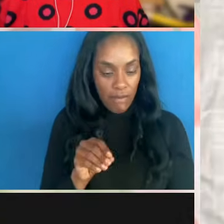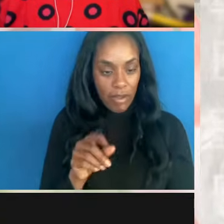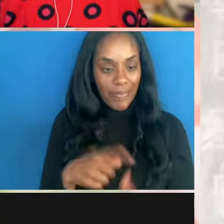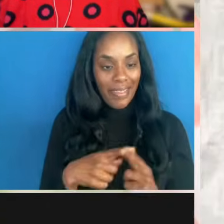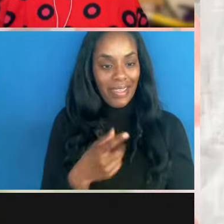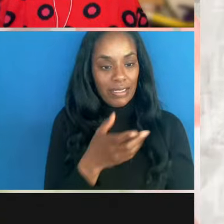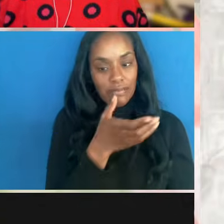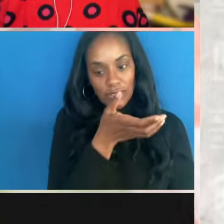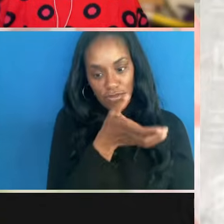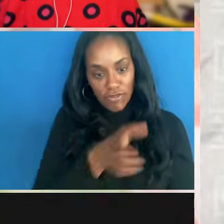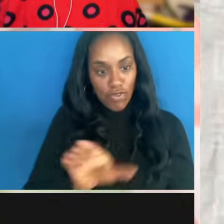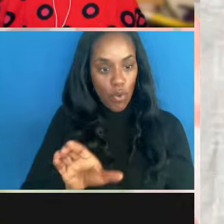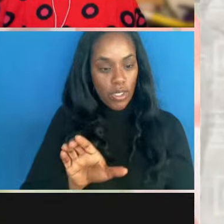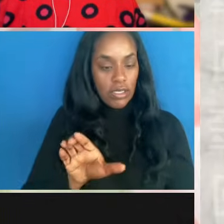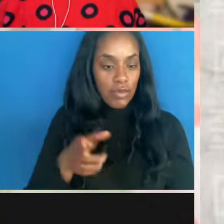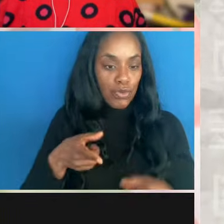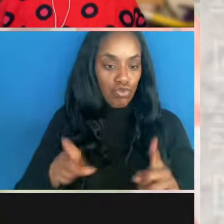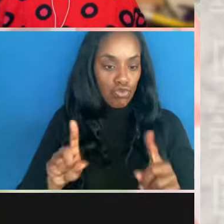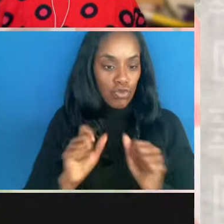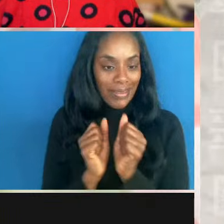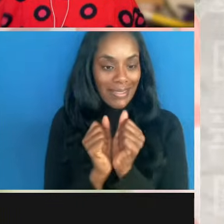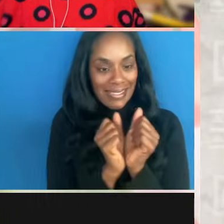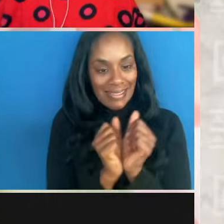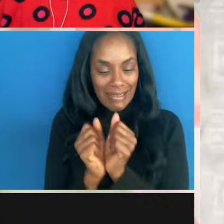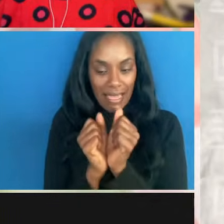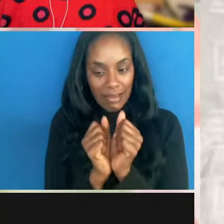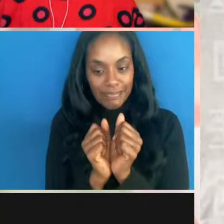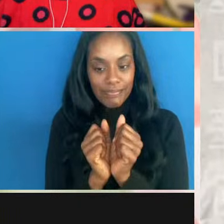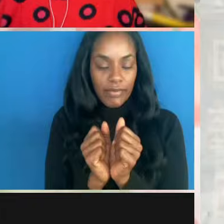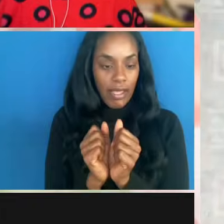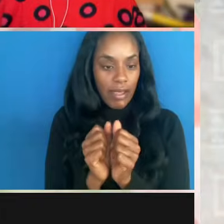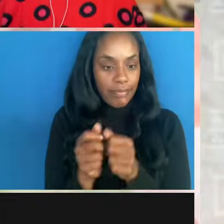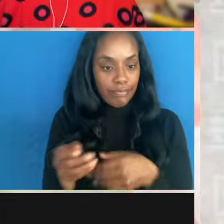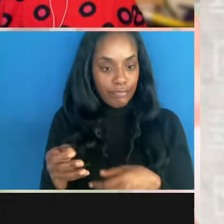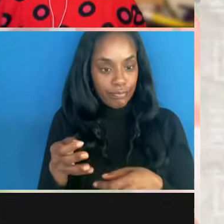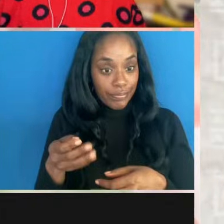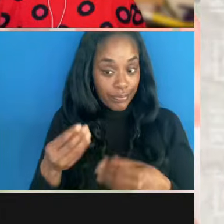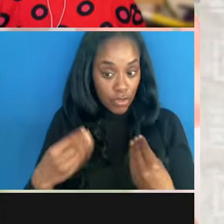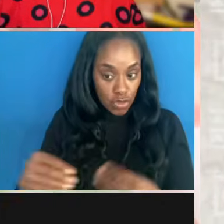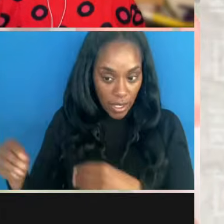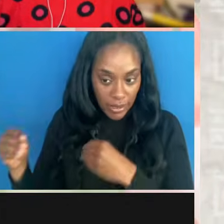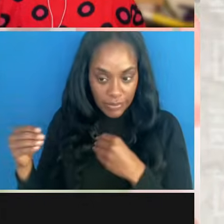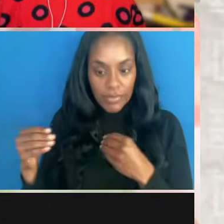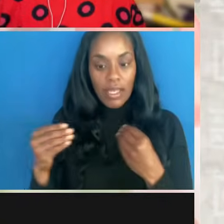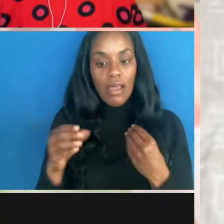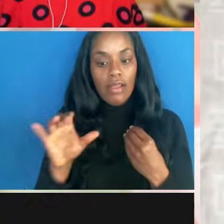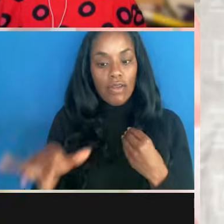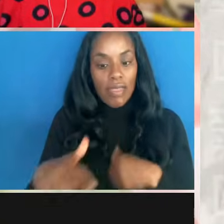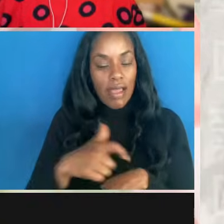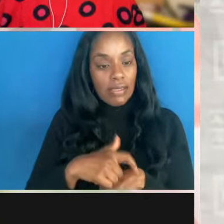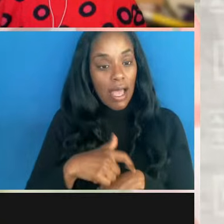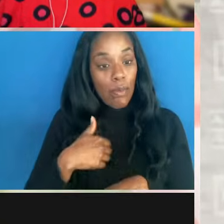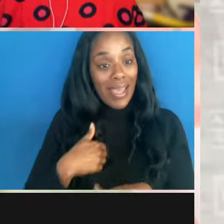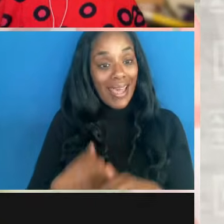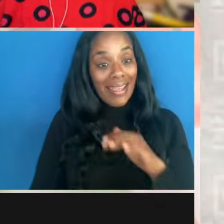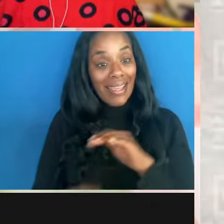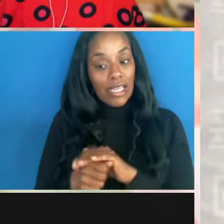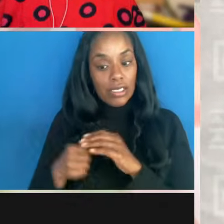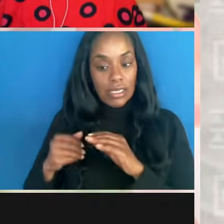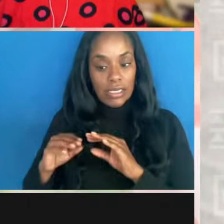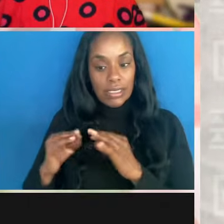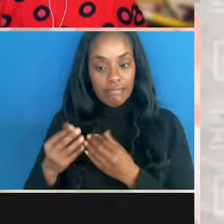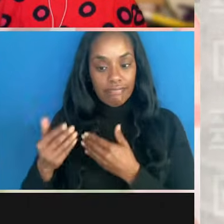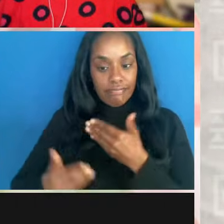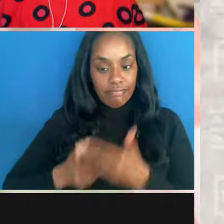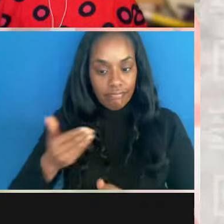transatlantic slave trade. And during this time, we have a hidden heritage that's brewing, and that's the plantation gardens. So